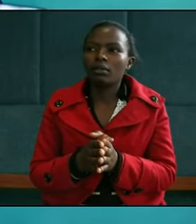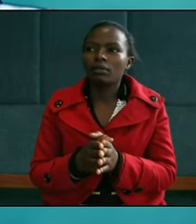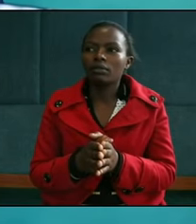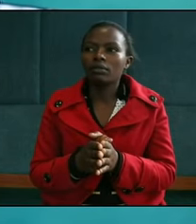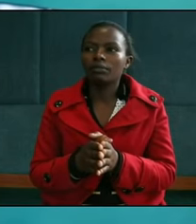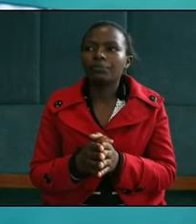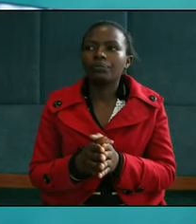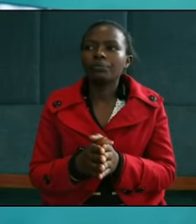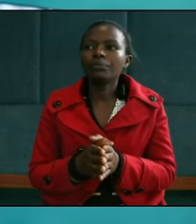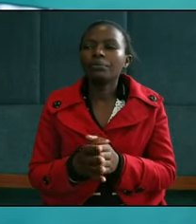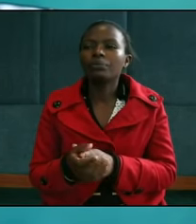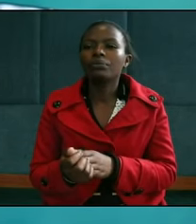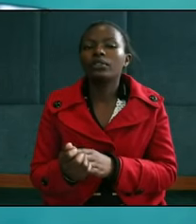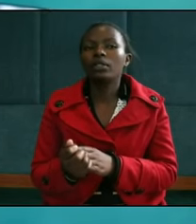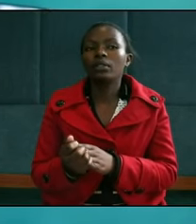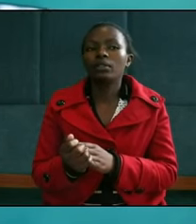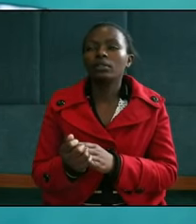fight there, but peacefully.